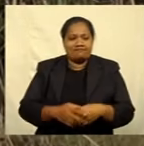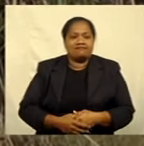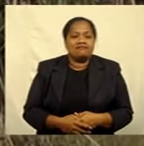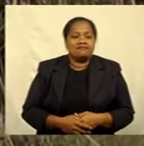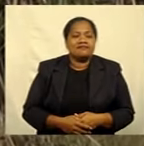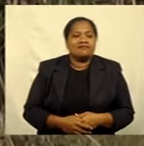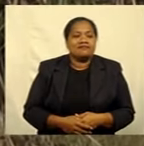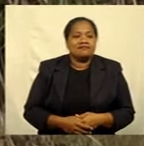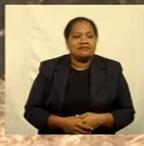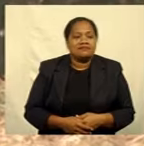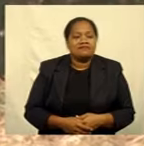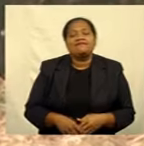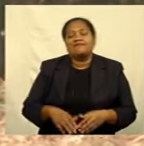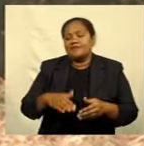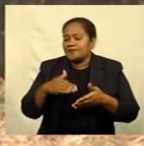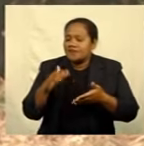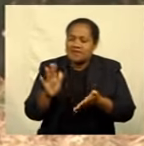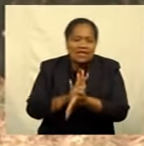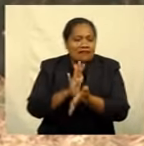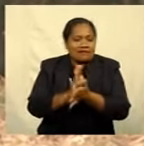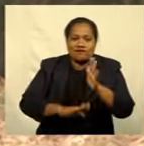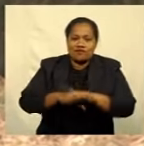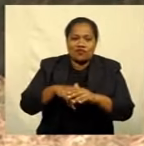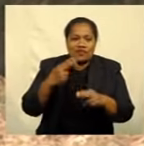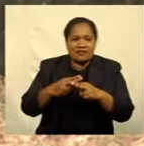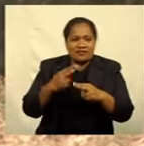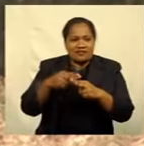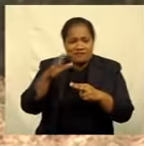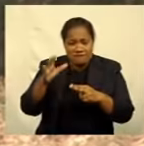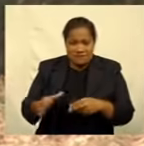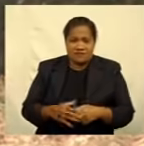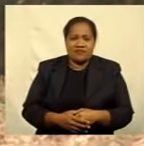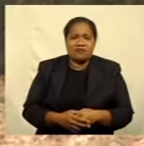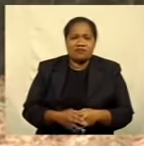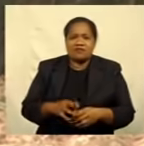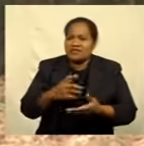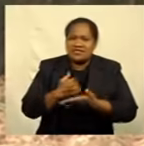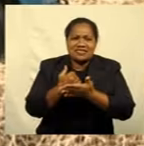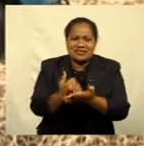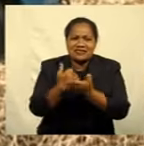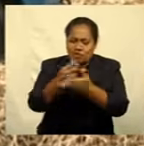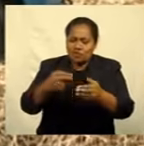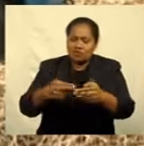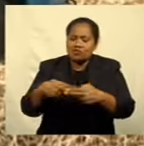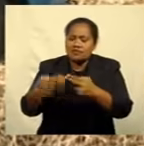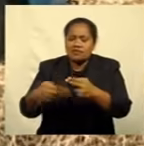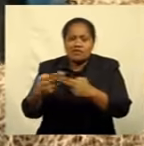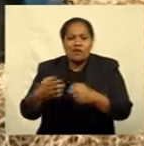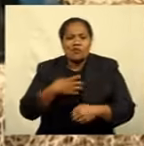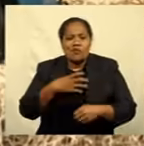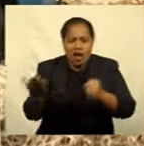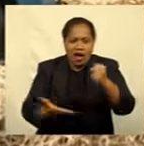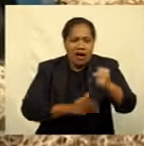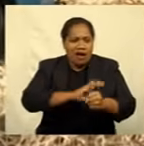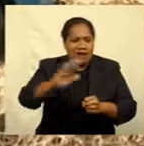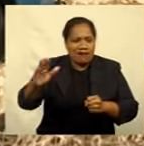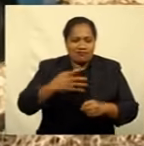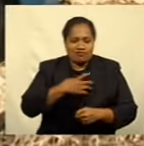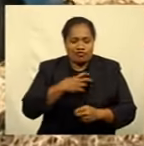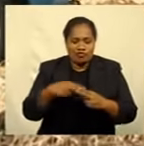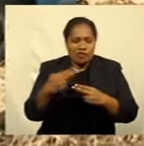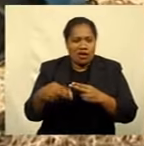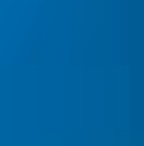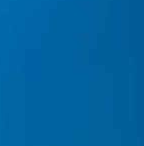the farmers in the form of fertilizer subsidies and the assistance in planting more cane. Philippe Naikaso,